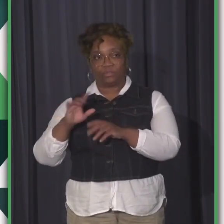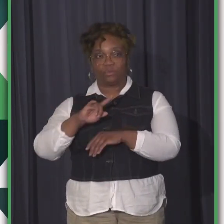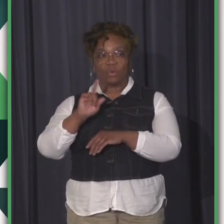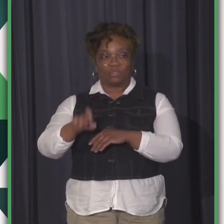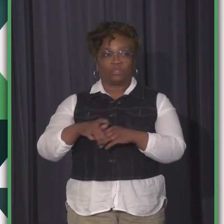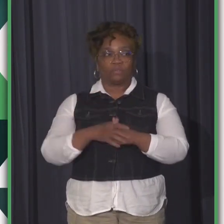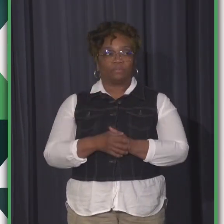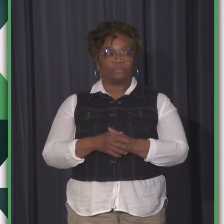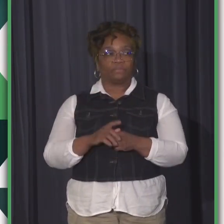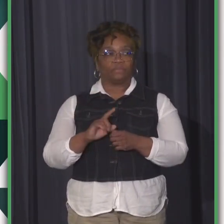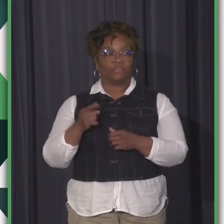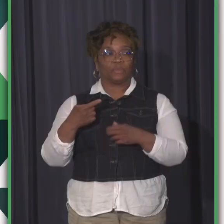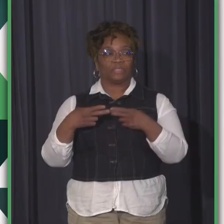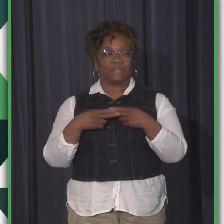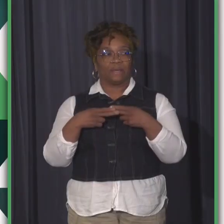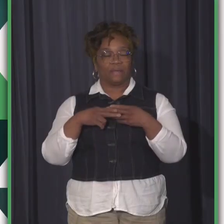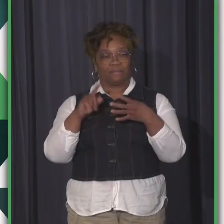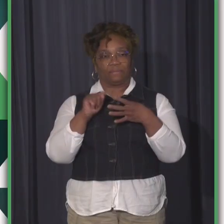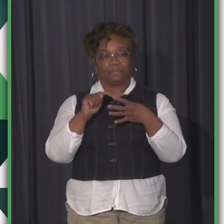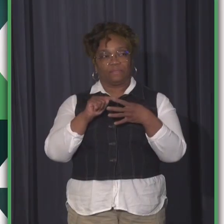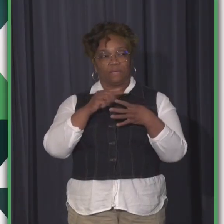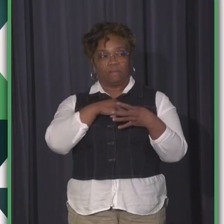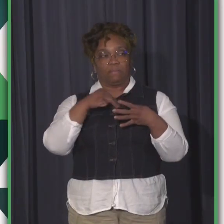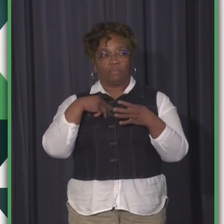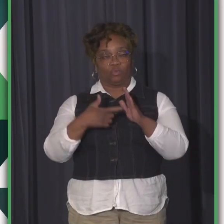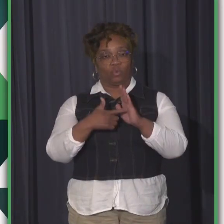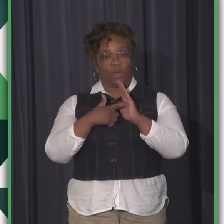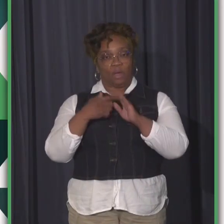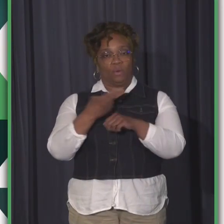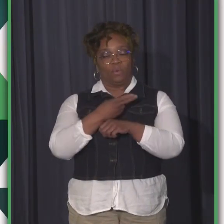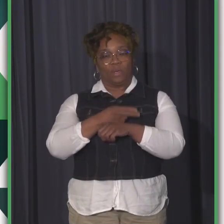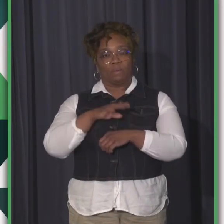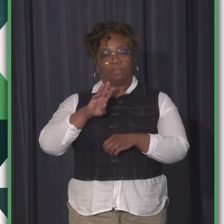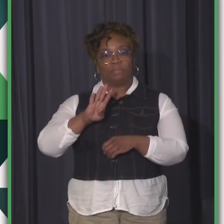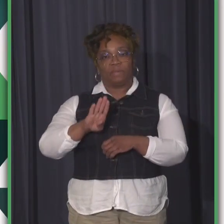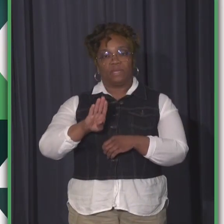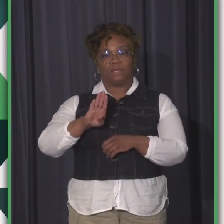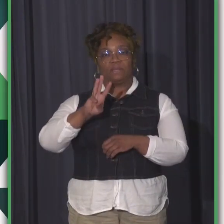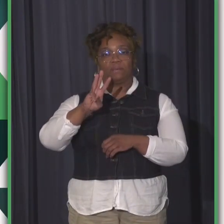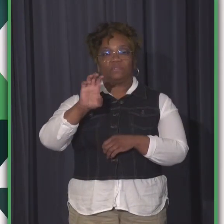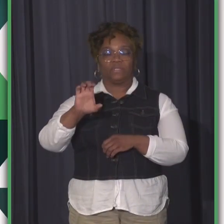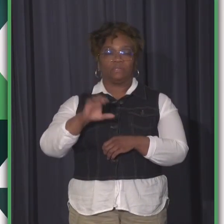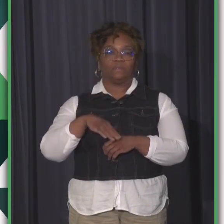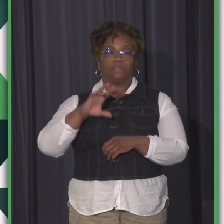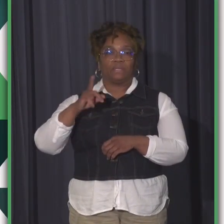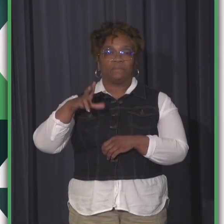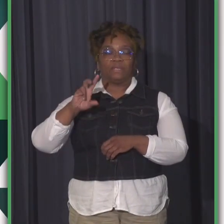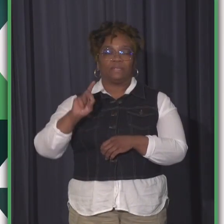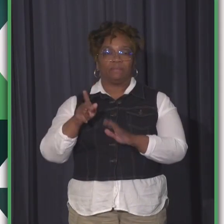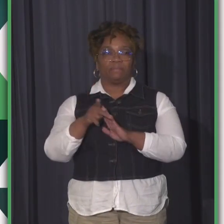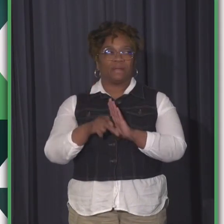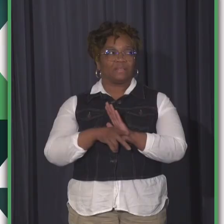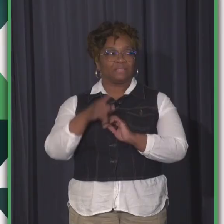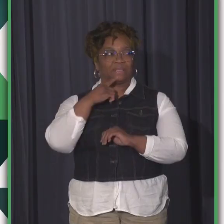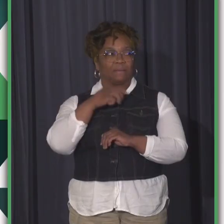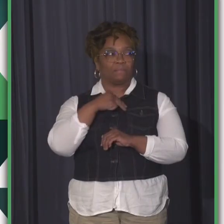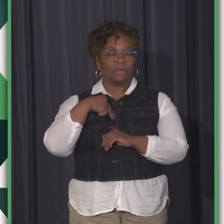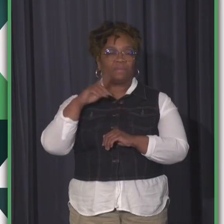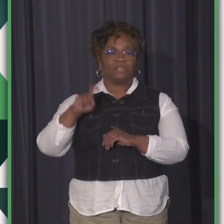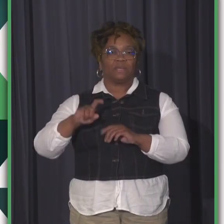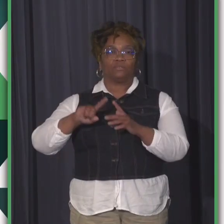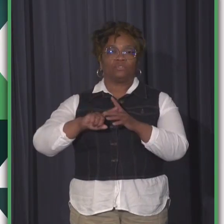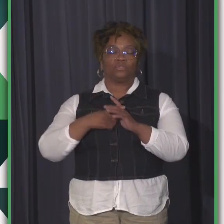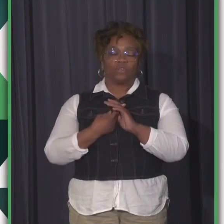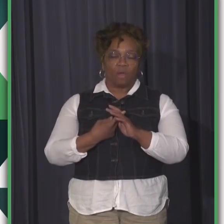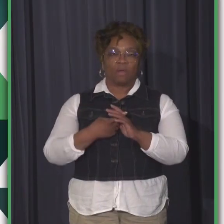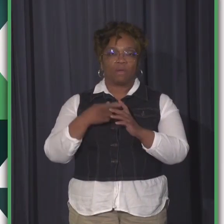All right, the first slide is members required to wear body-worn cameras. DPD policy indicates that members shall activate their body-worn cameras to